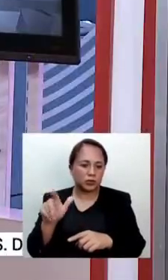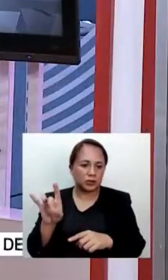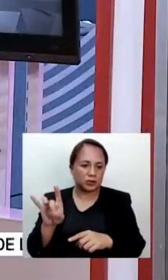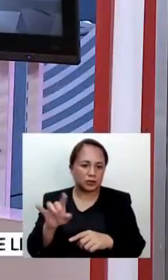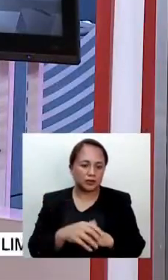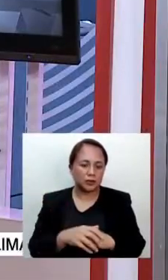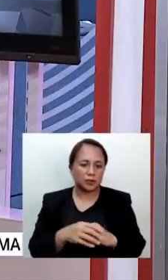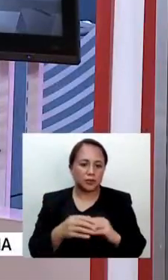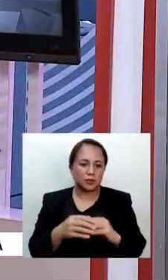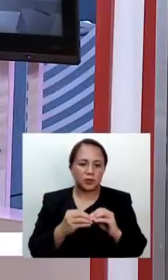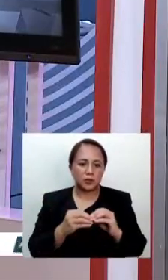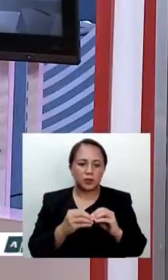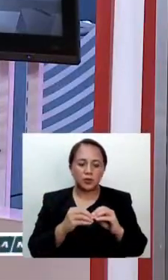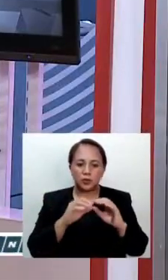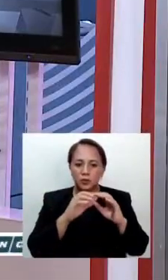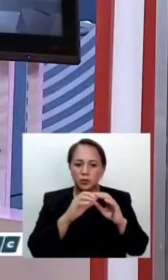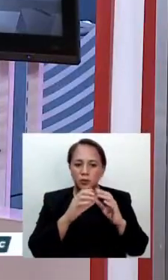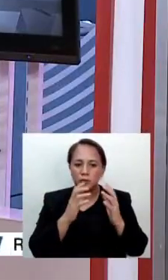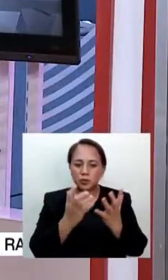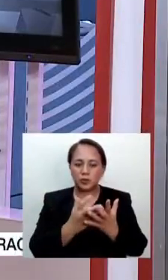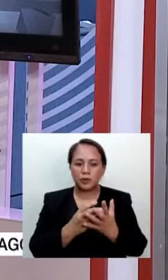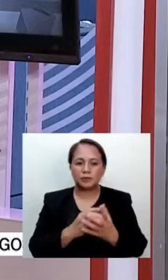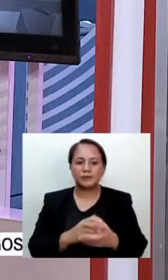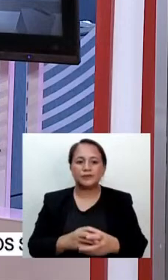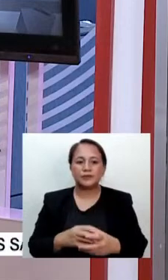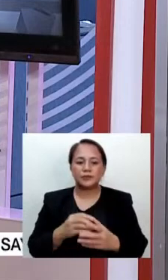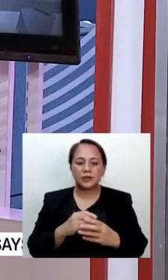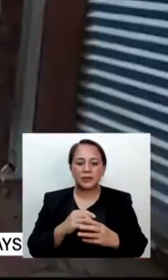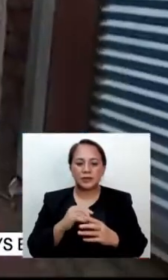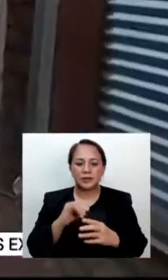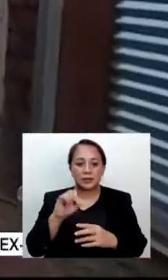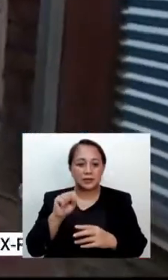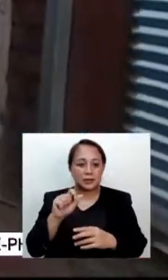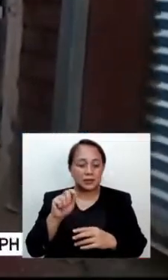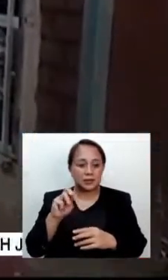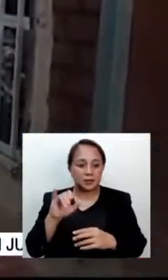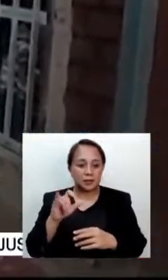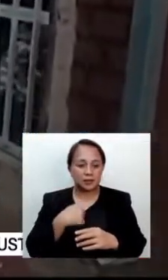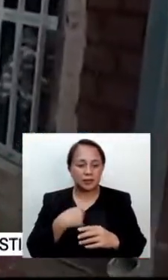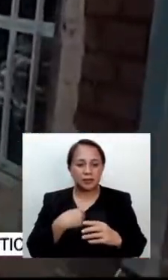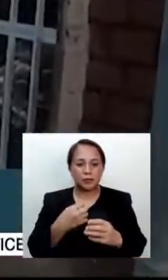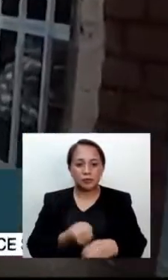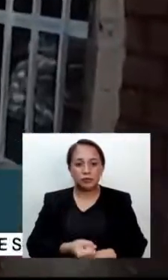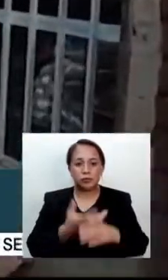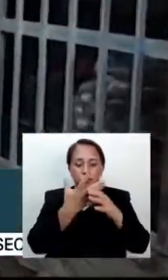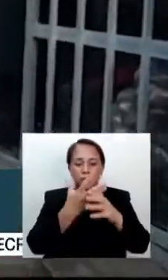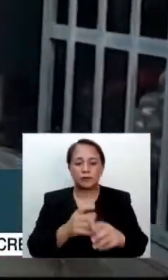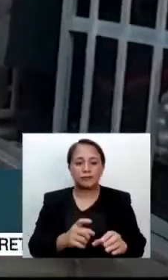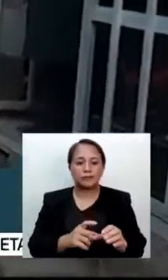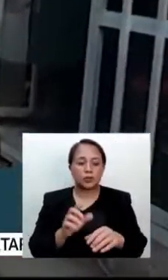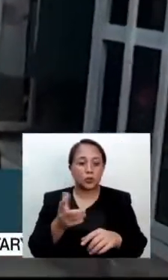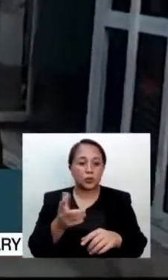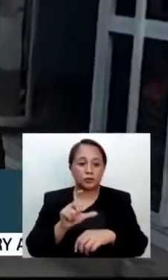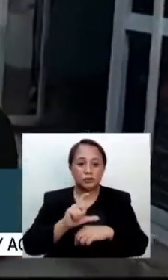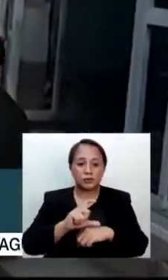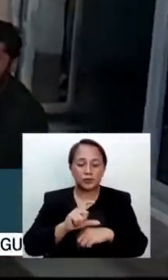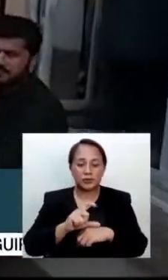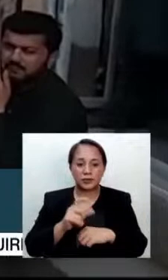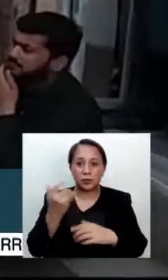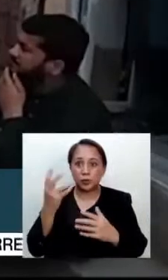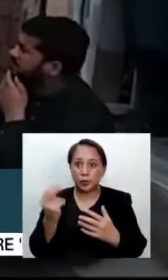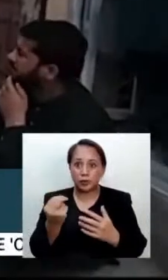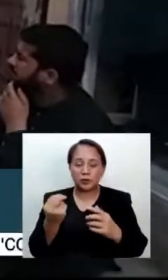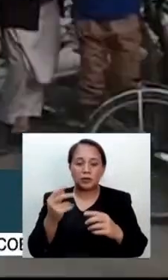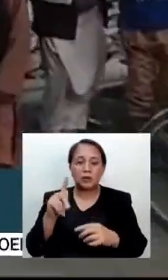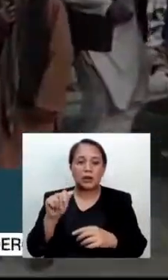More world news now. Islamic State claims responsibility for the deadly blast on a mosque in the Afghan capital of Kabul last Friday. At